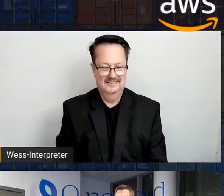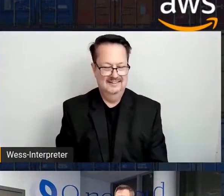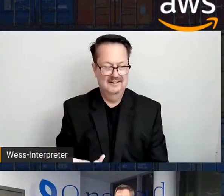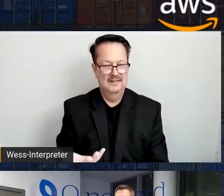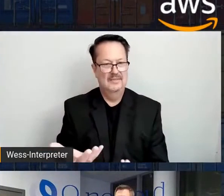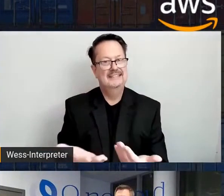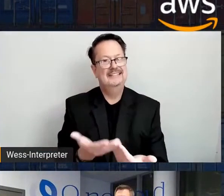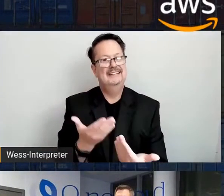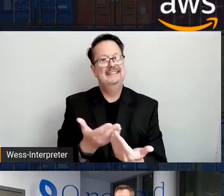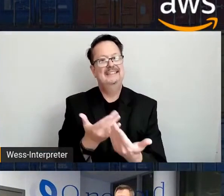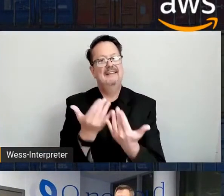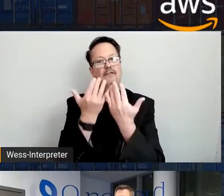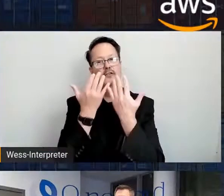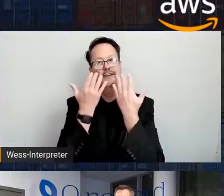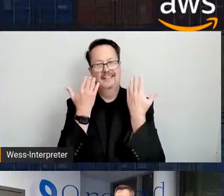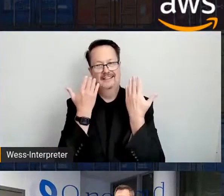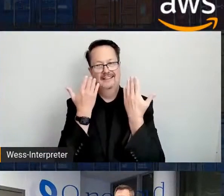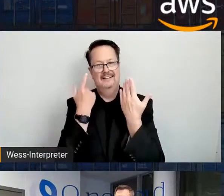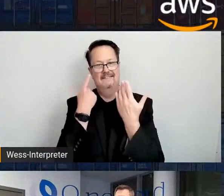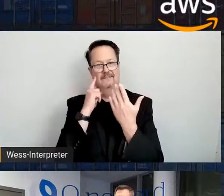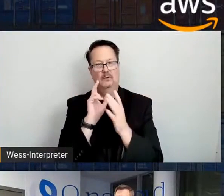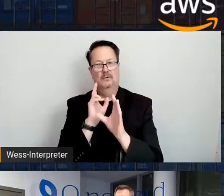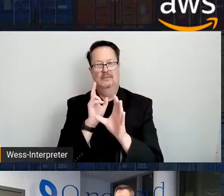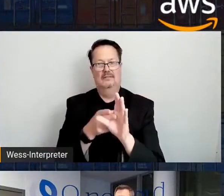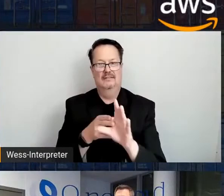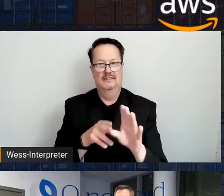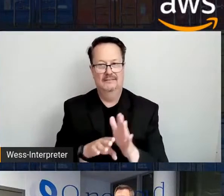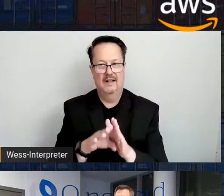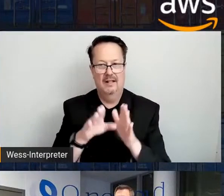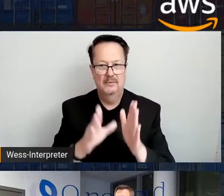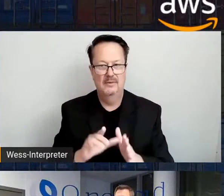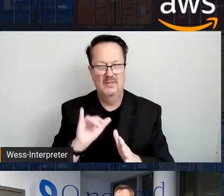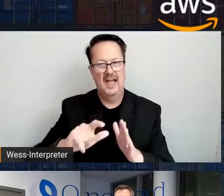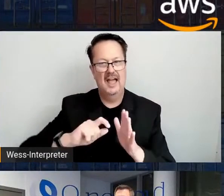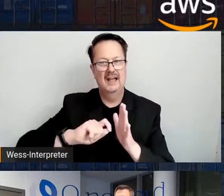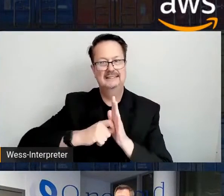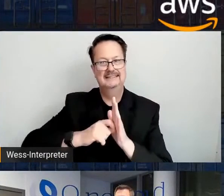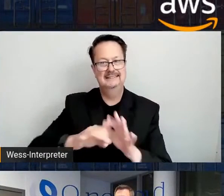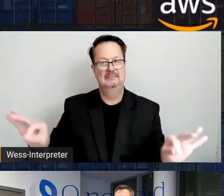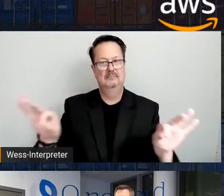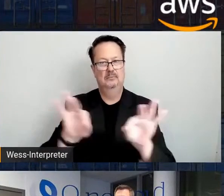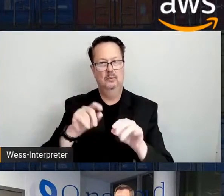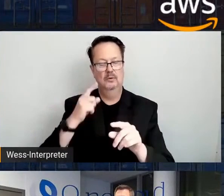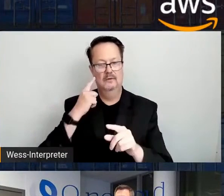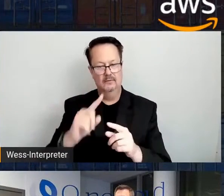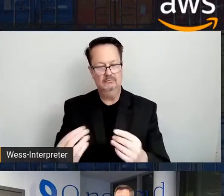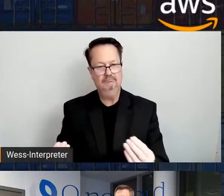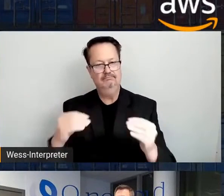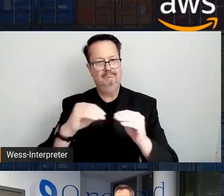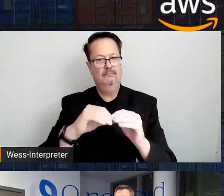to the developer is going to be key to kind of like furthering the adoption that we're already seeing, right? Because